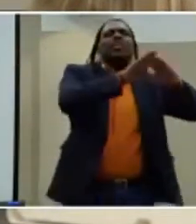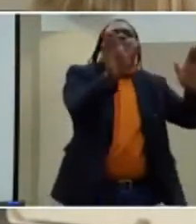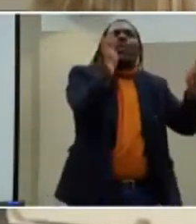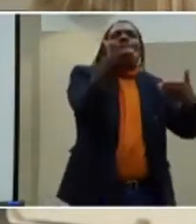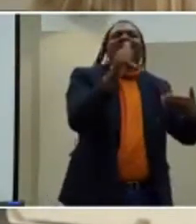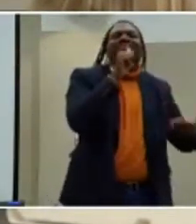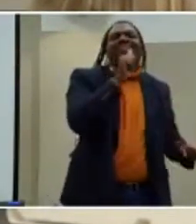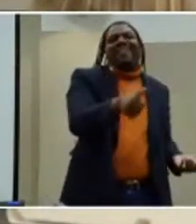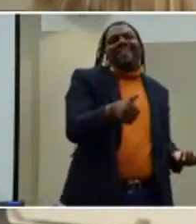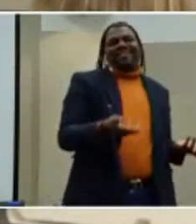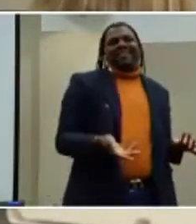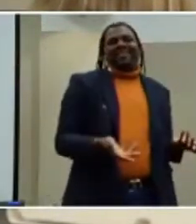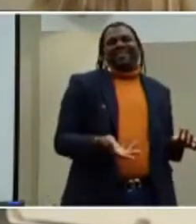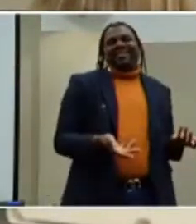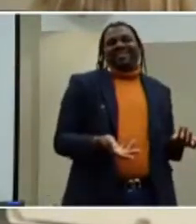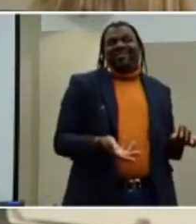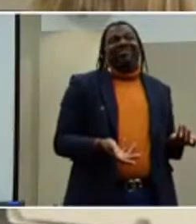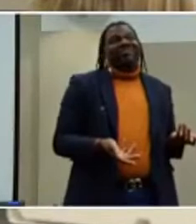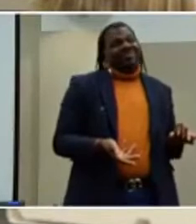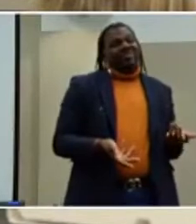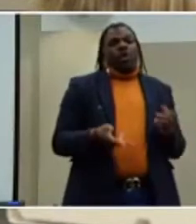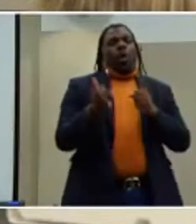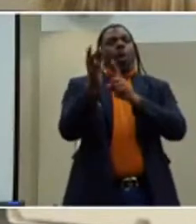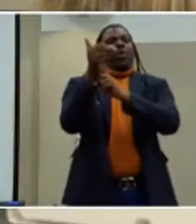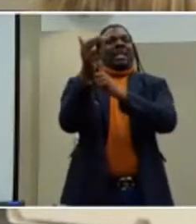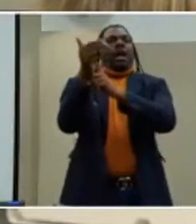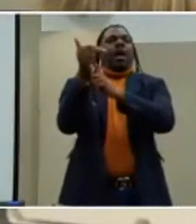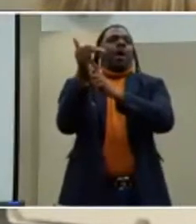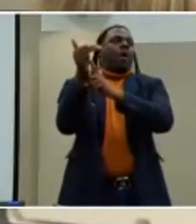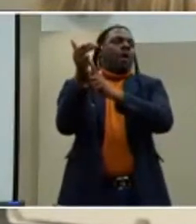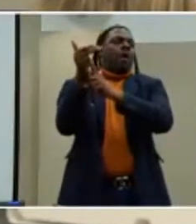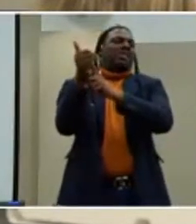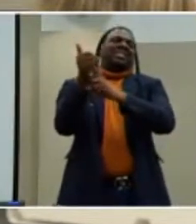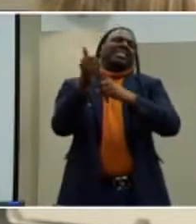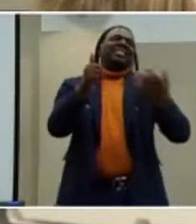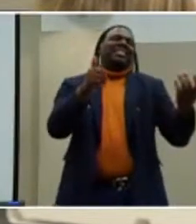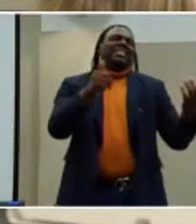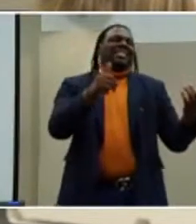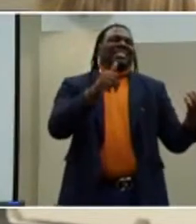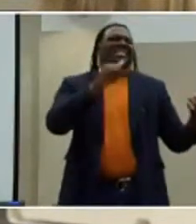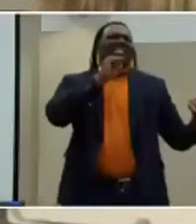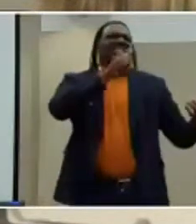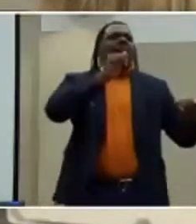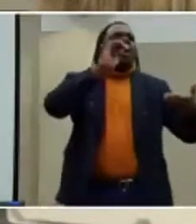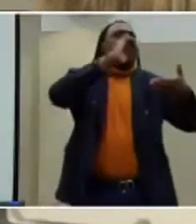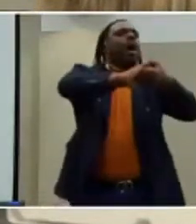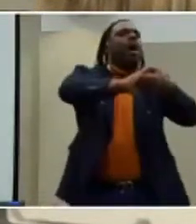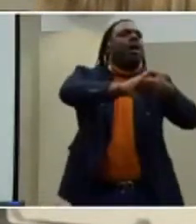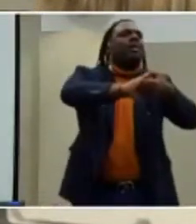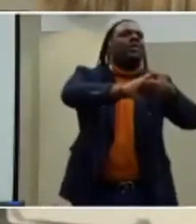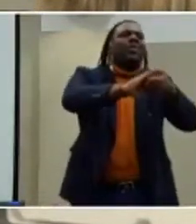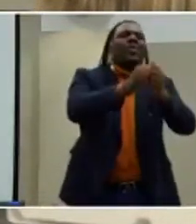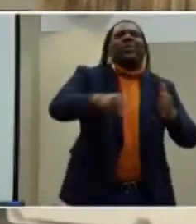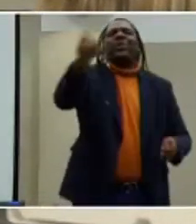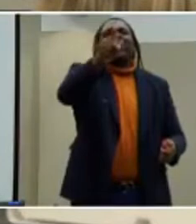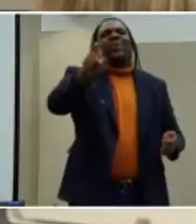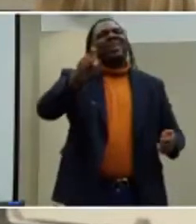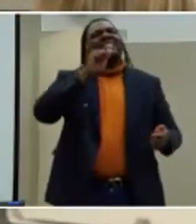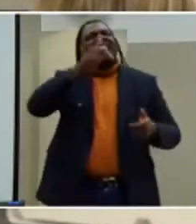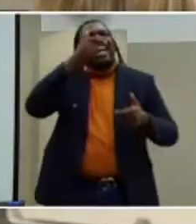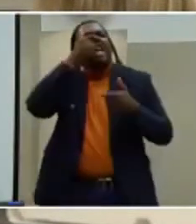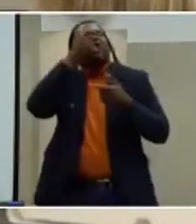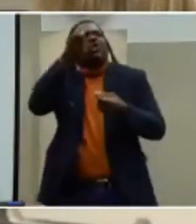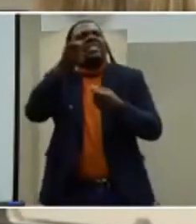rooms. Folks, the hotels are not going to cooperate with you. They are not interested